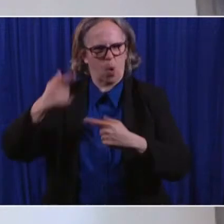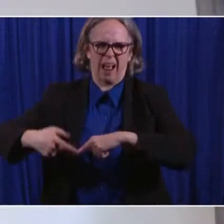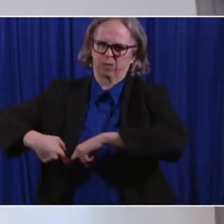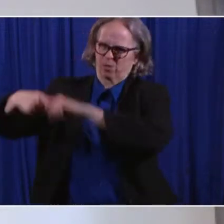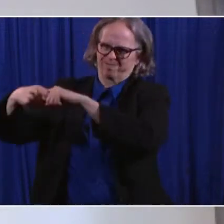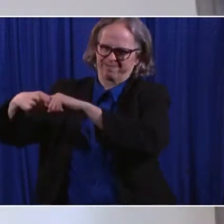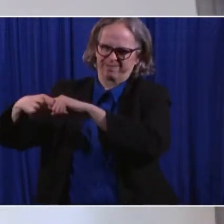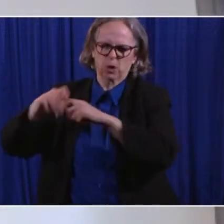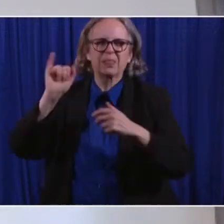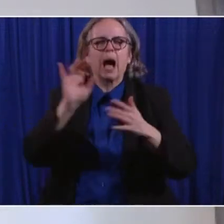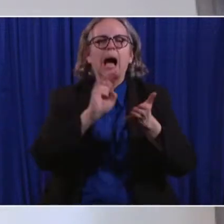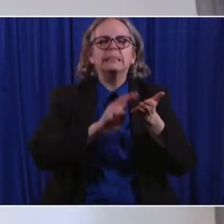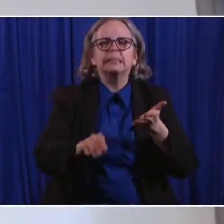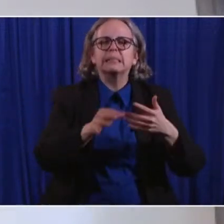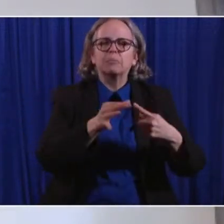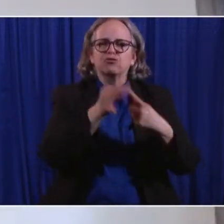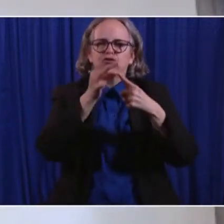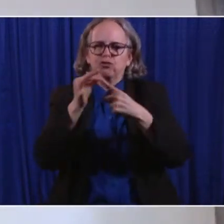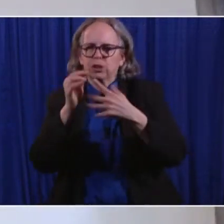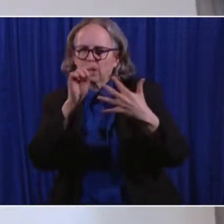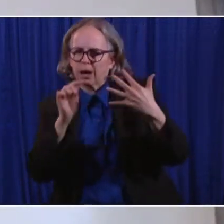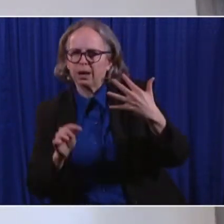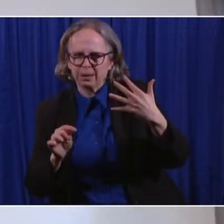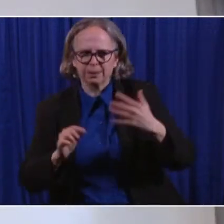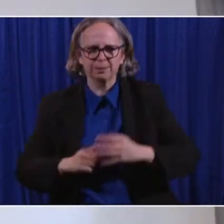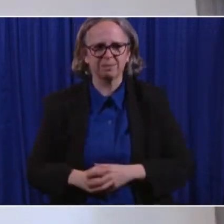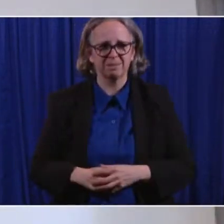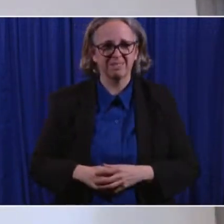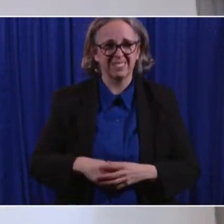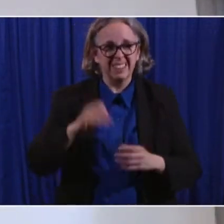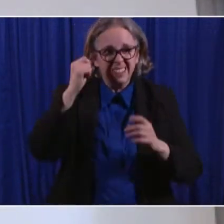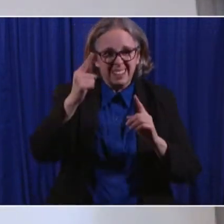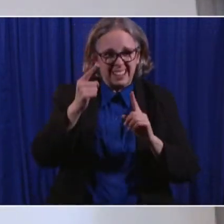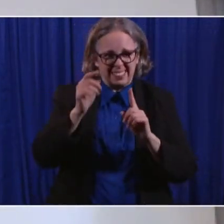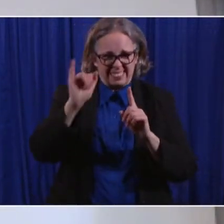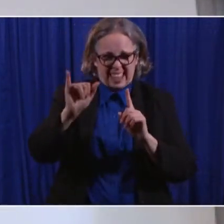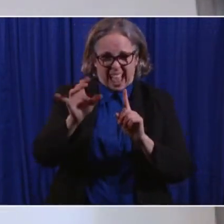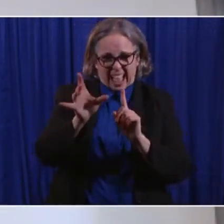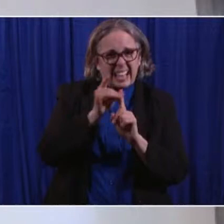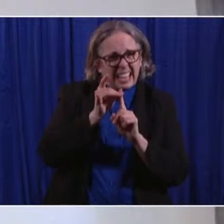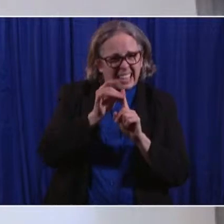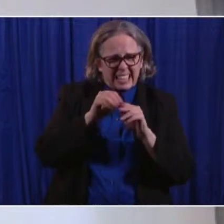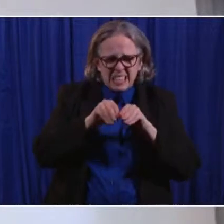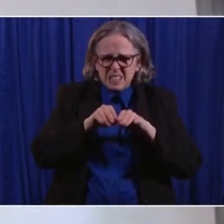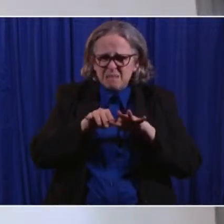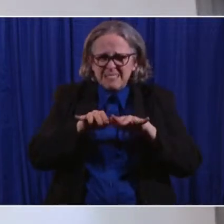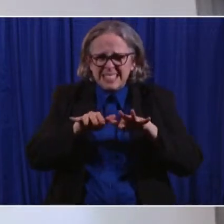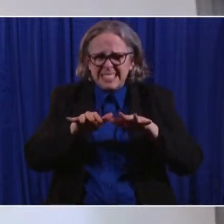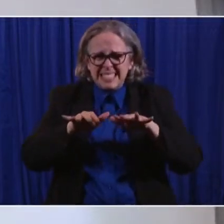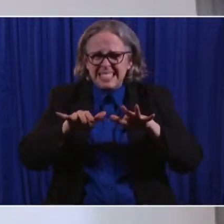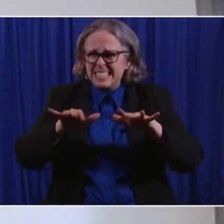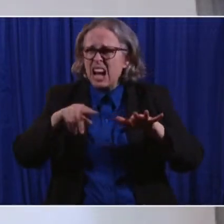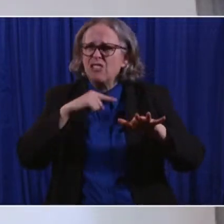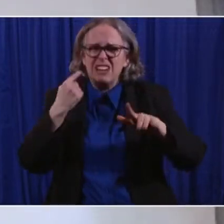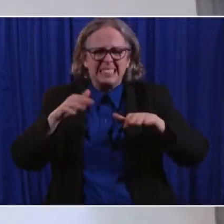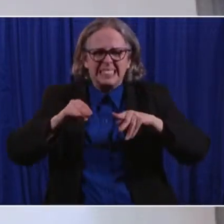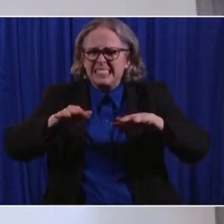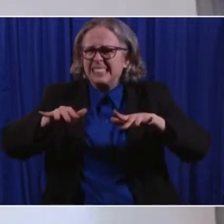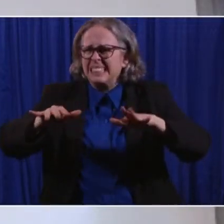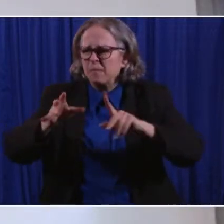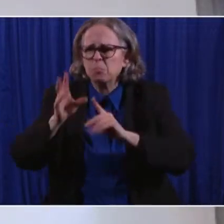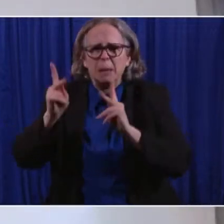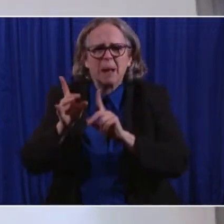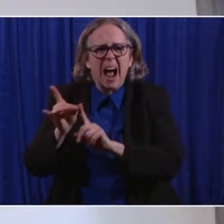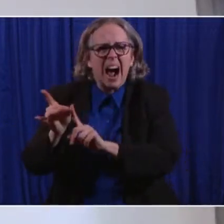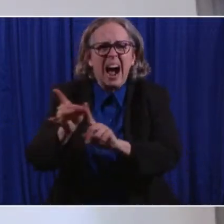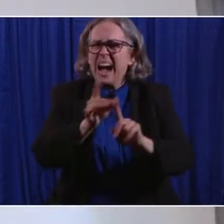risk of COVID-19 transmission, but we also understand that a facility should not